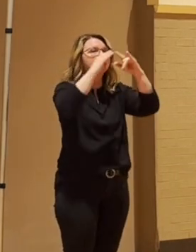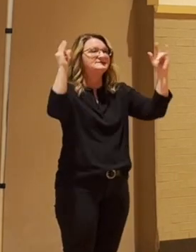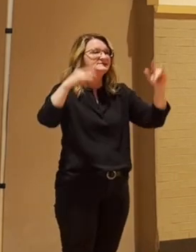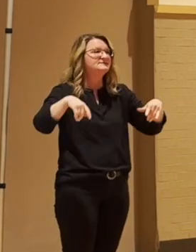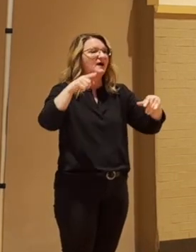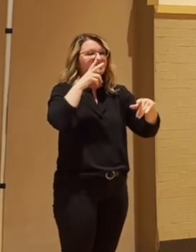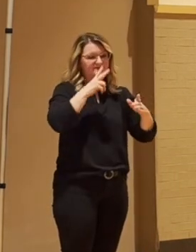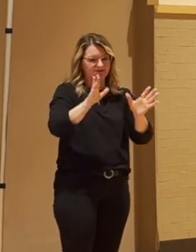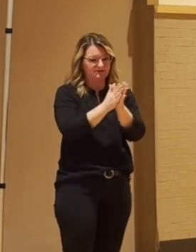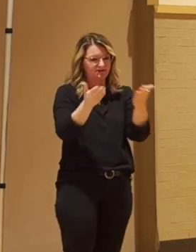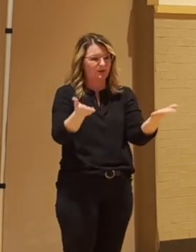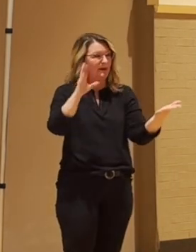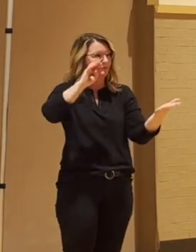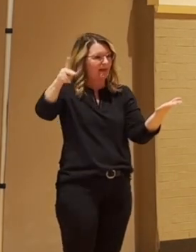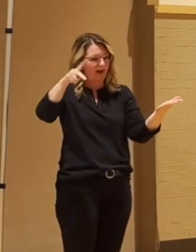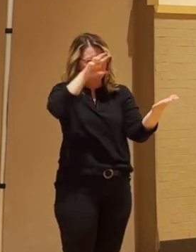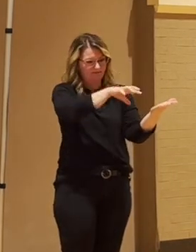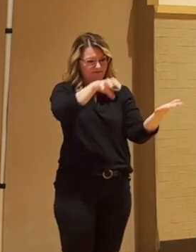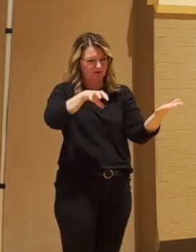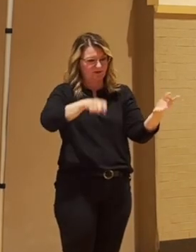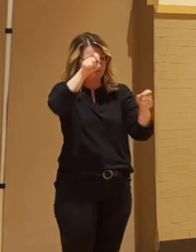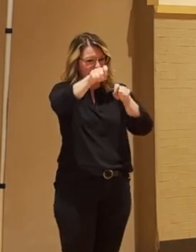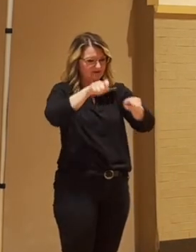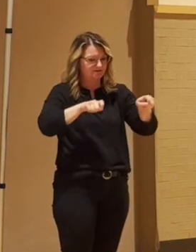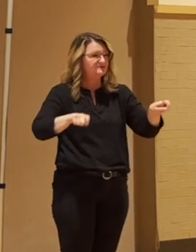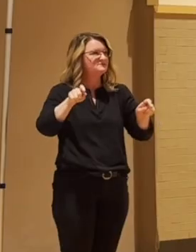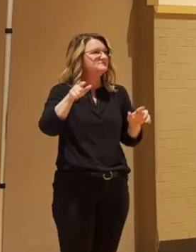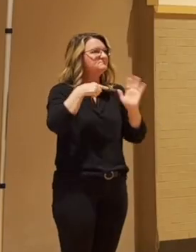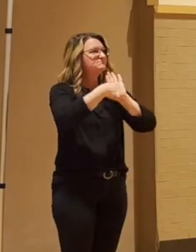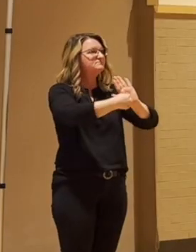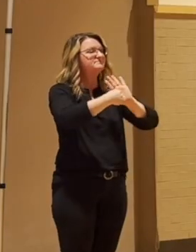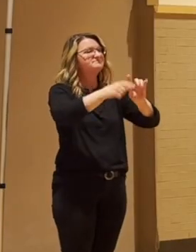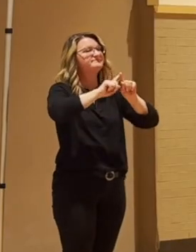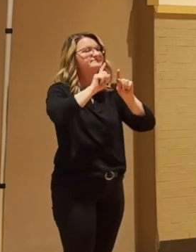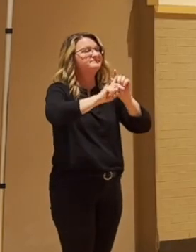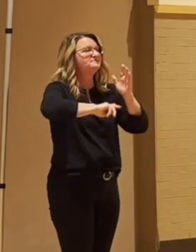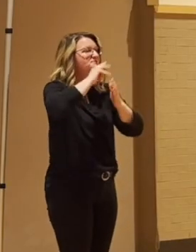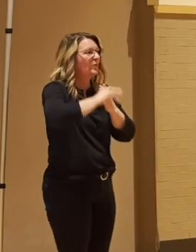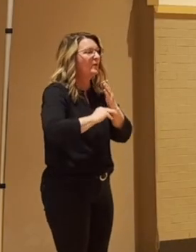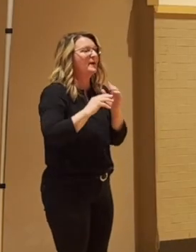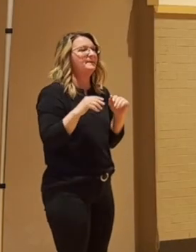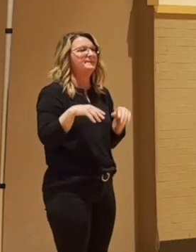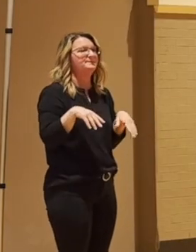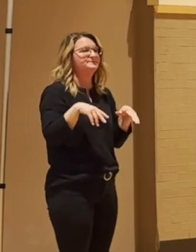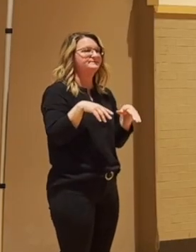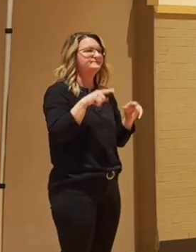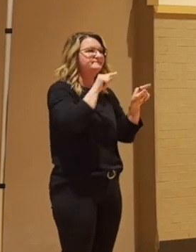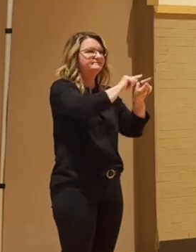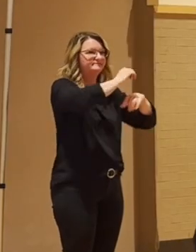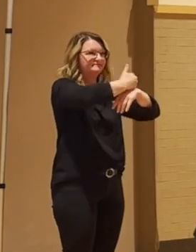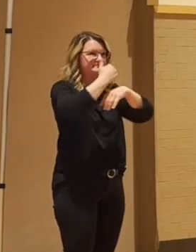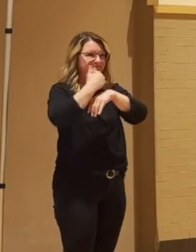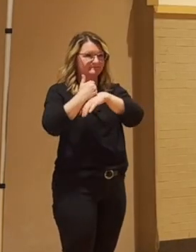a brochure with a map and all of these dots on them and with all of these programs and with all of the projects that are part of